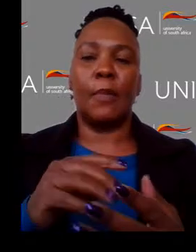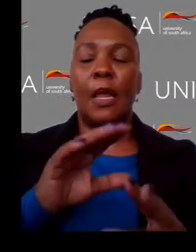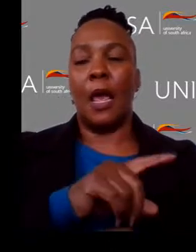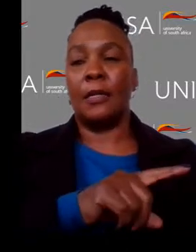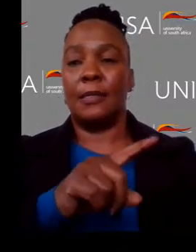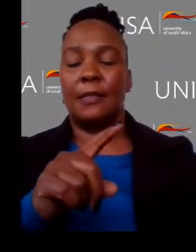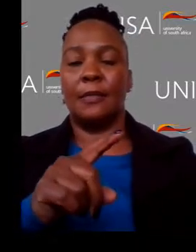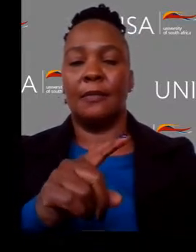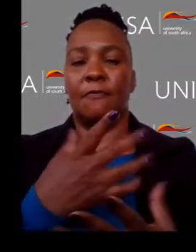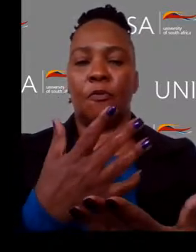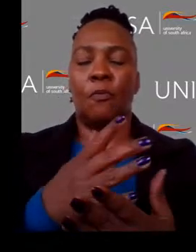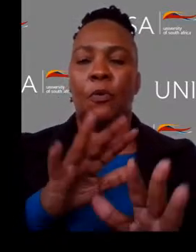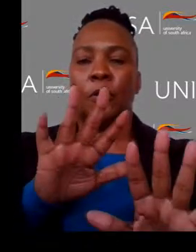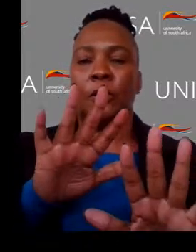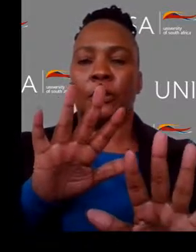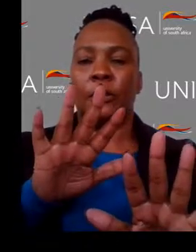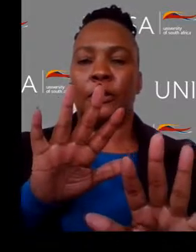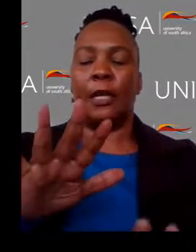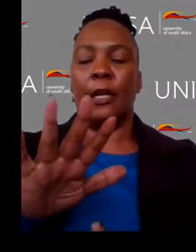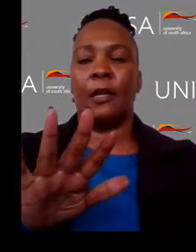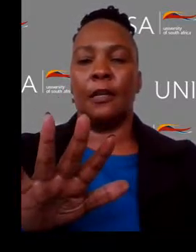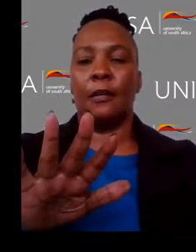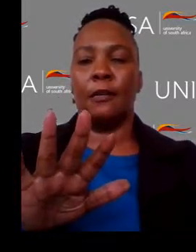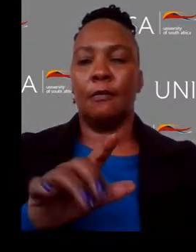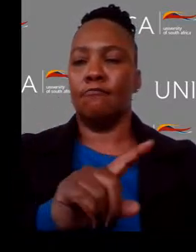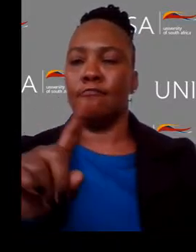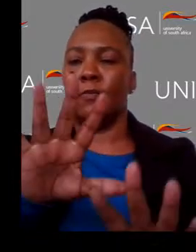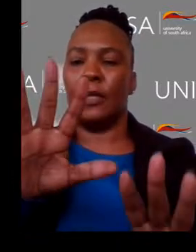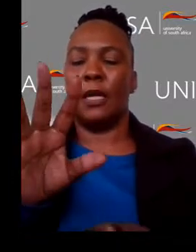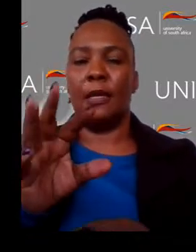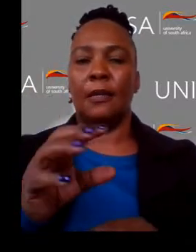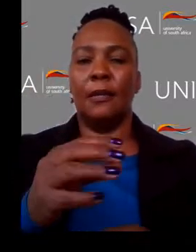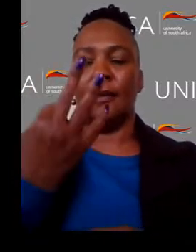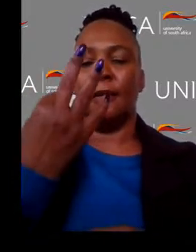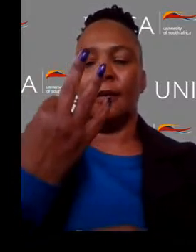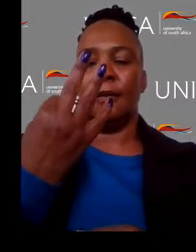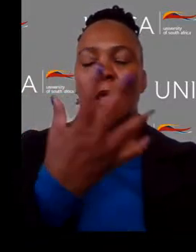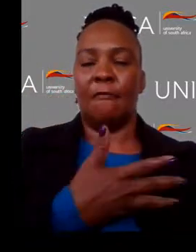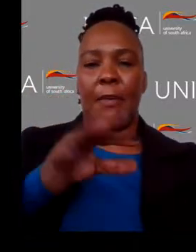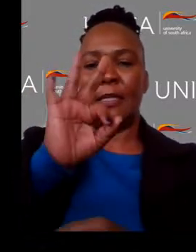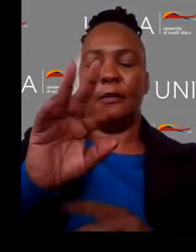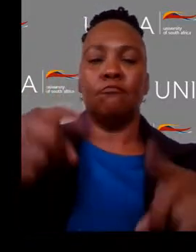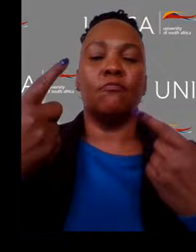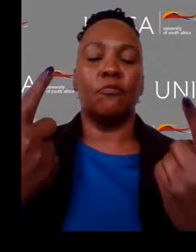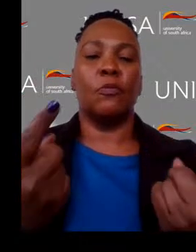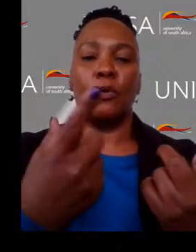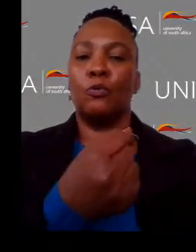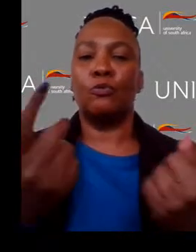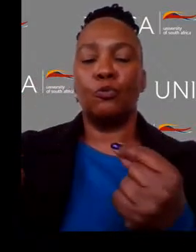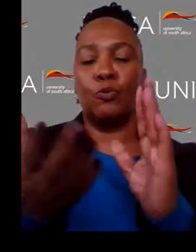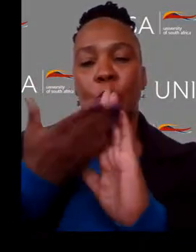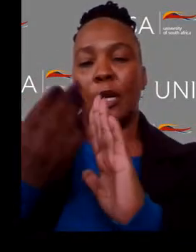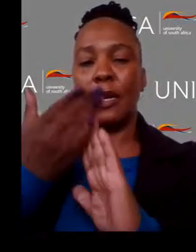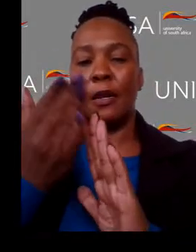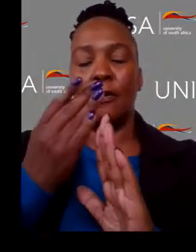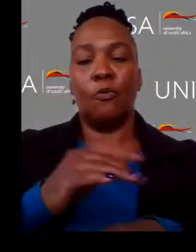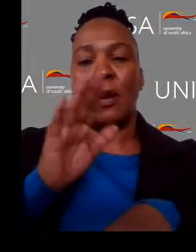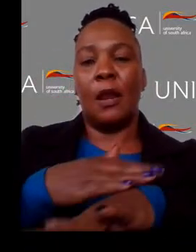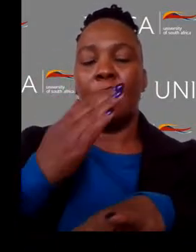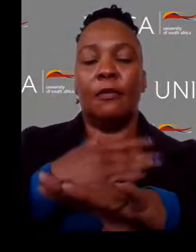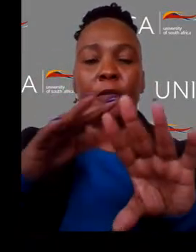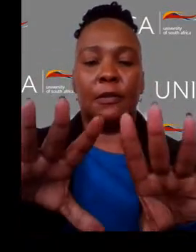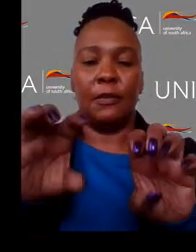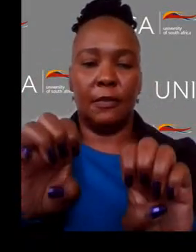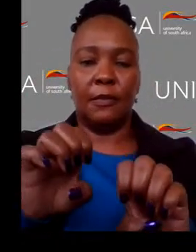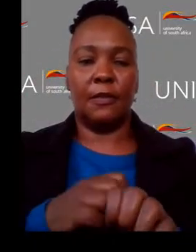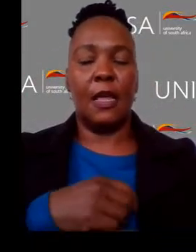QR code to start the invigilation. This is considered being late for the exams. Now, during this session, remember the